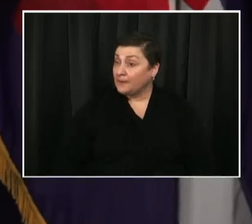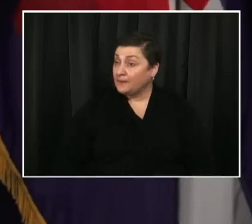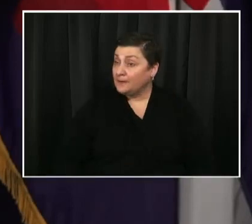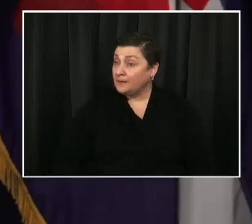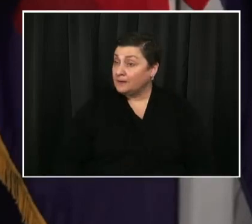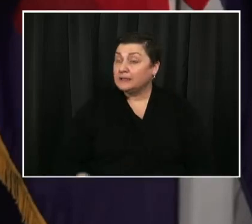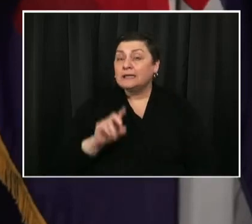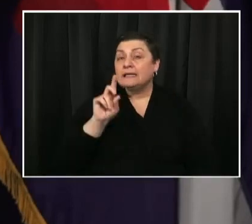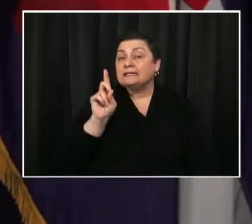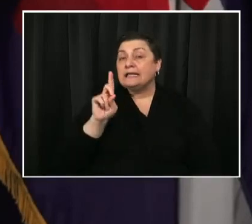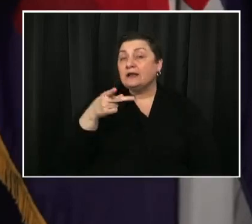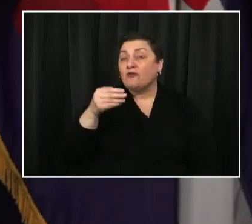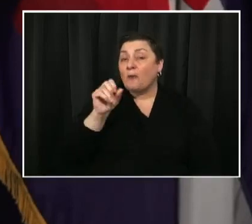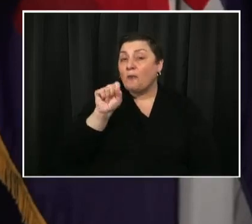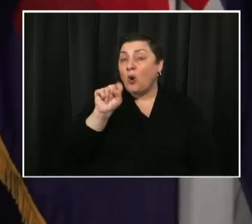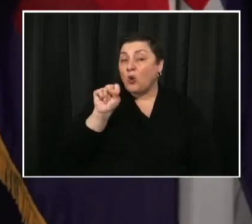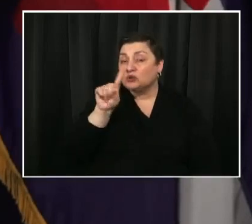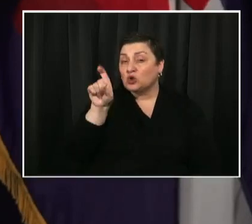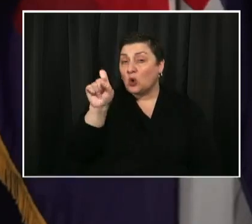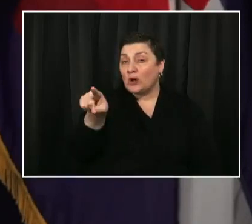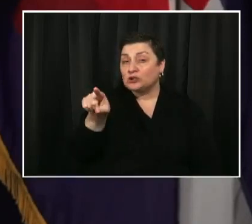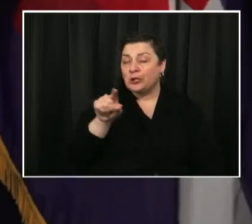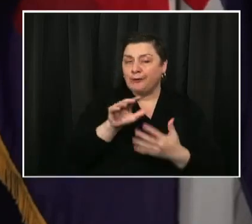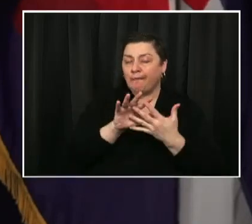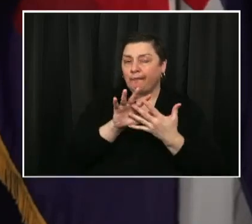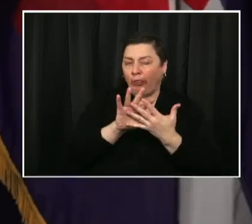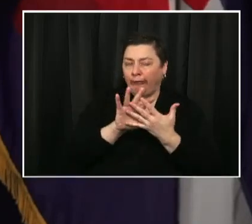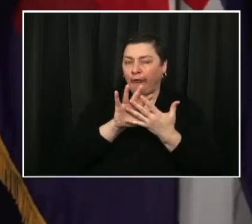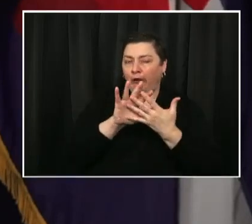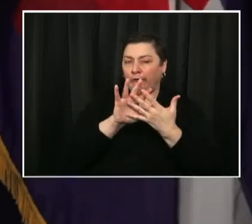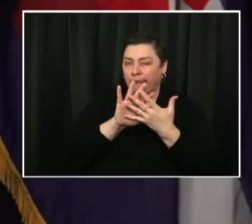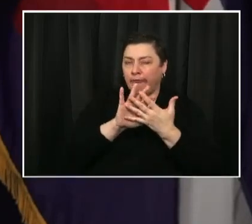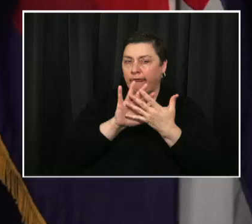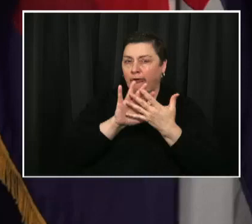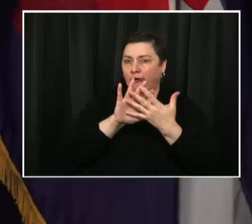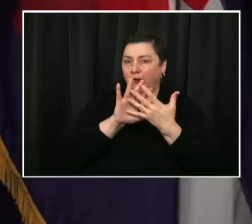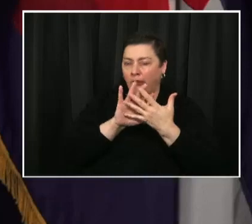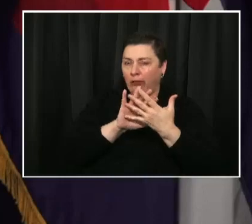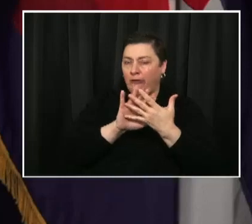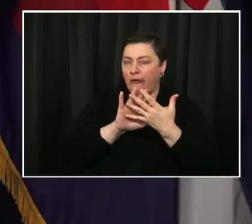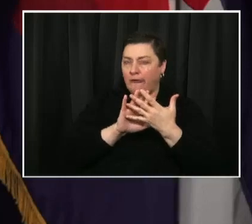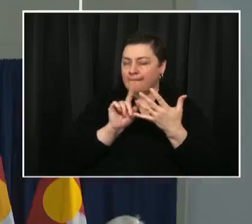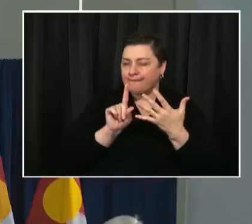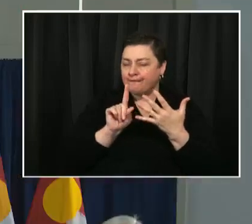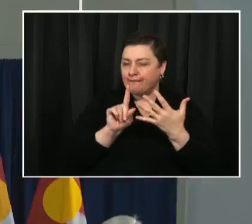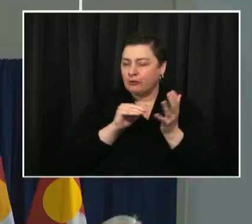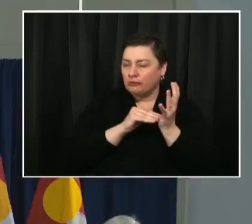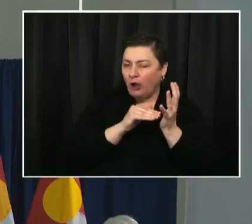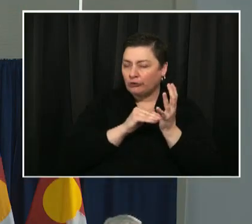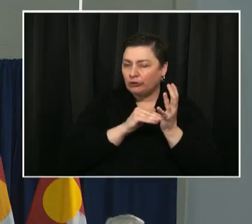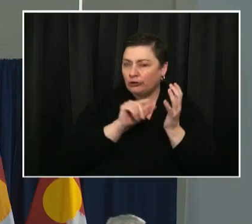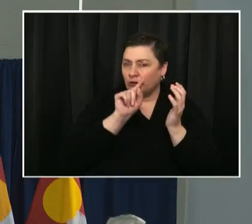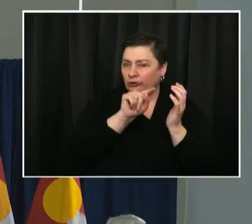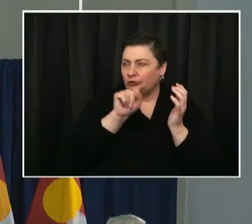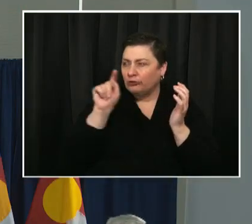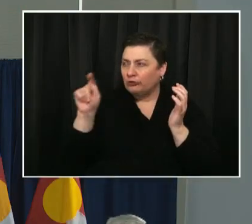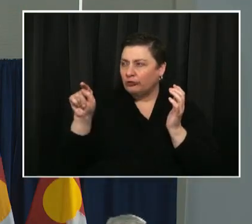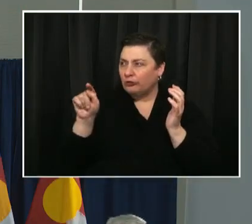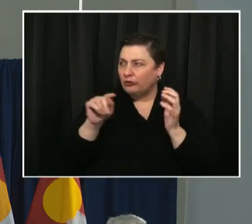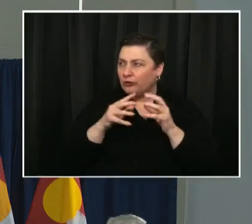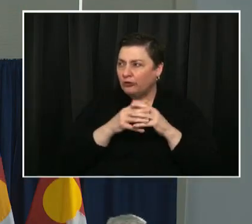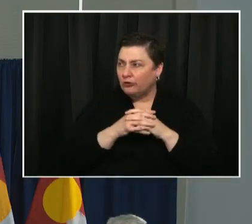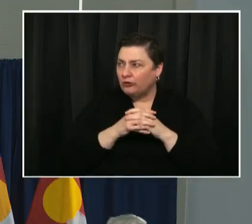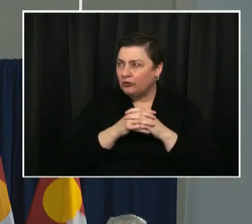the Denver Post. This is probably Dr. Herlihy or Samet. With the